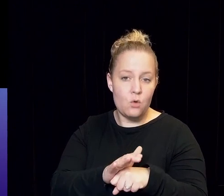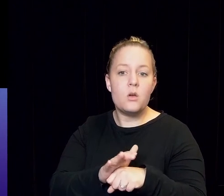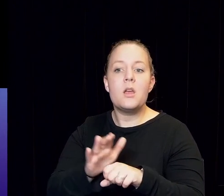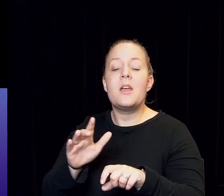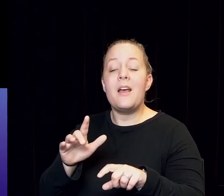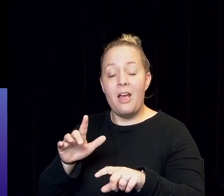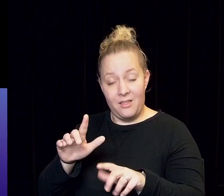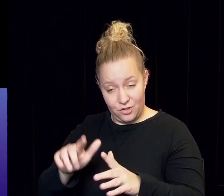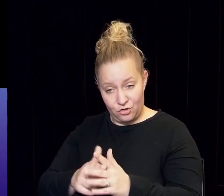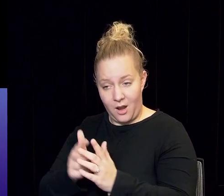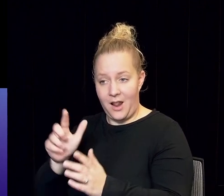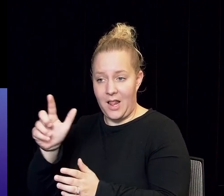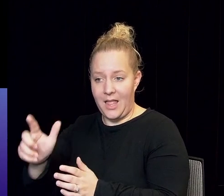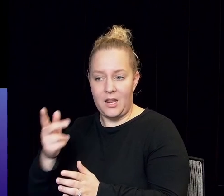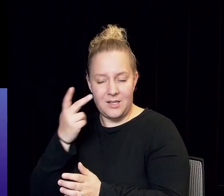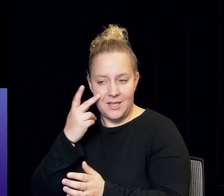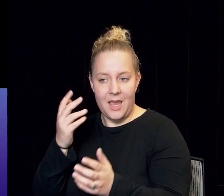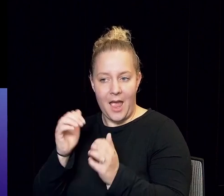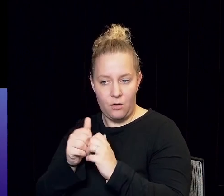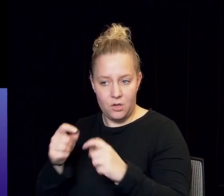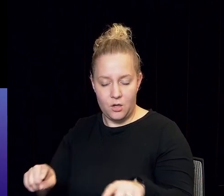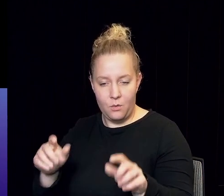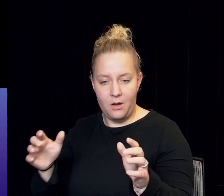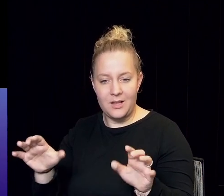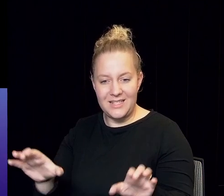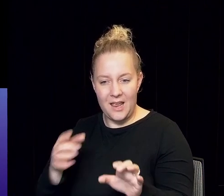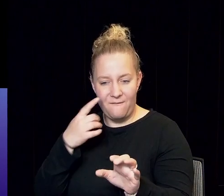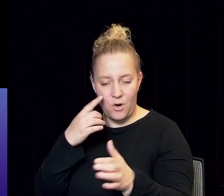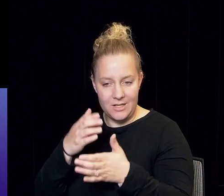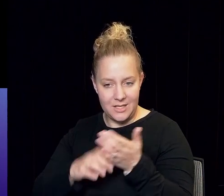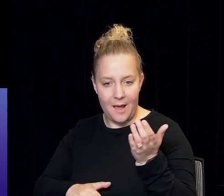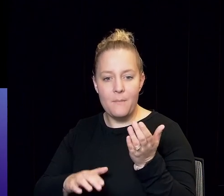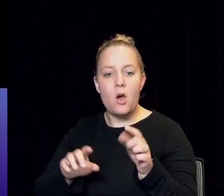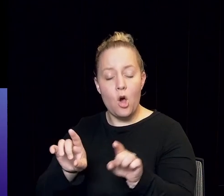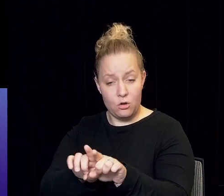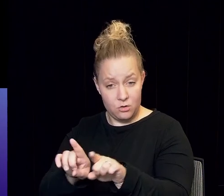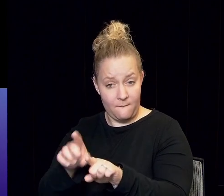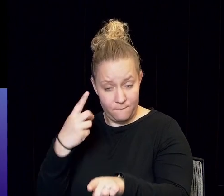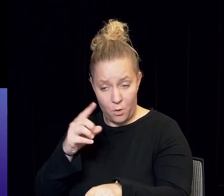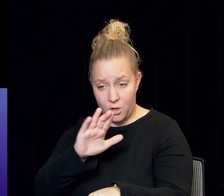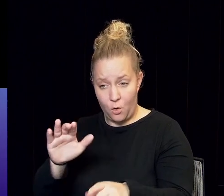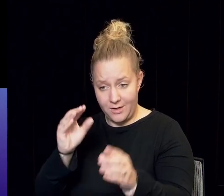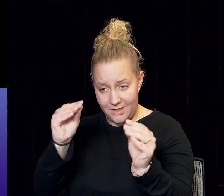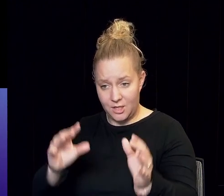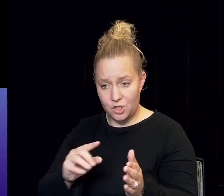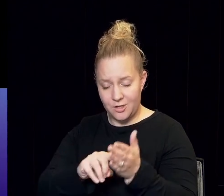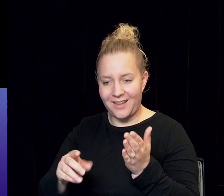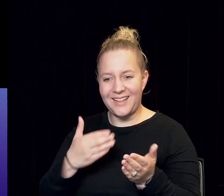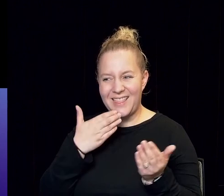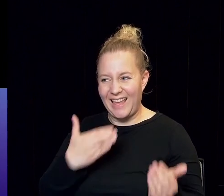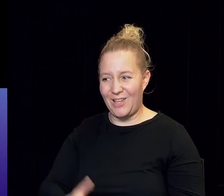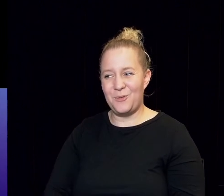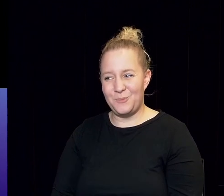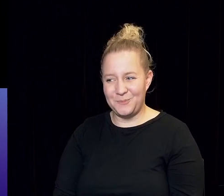you did on some of them, and then make sure you do the rest also for your teacher to check. Thanks, guys.